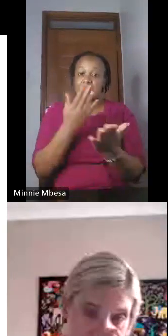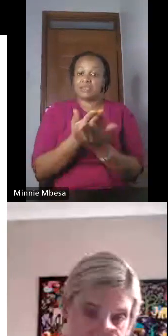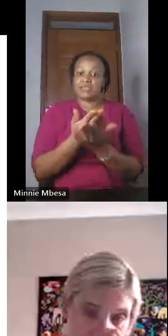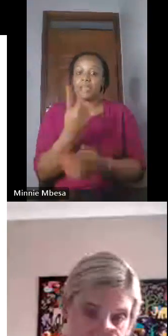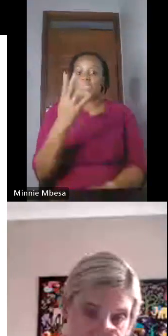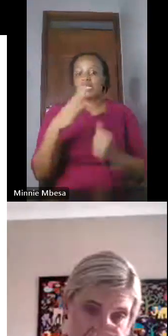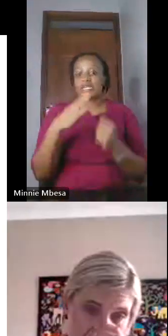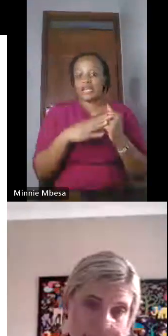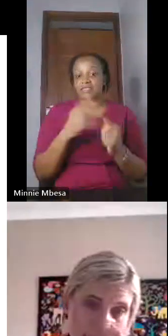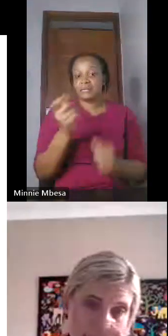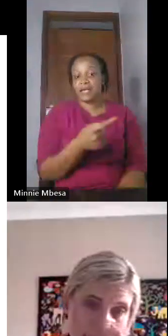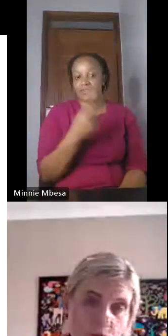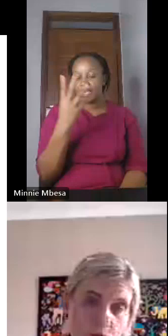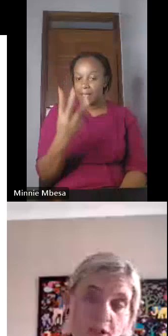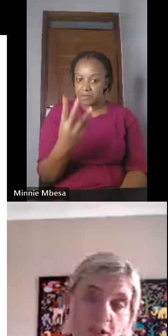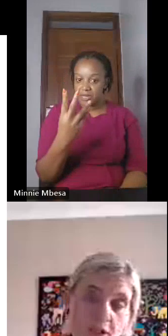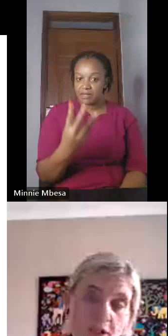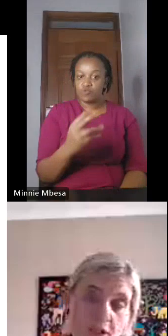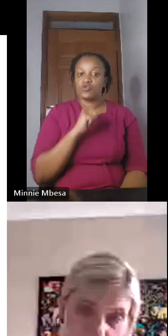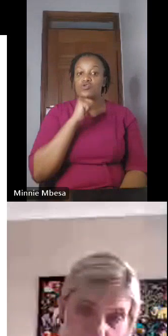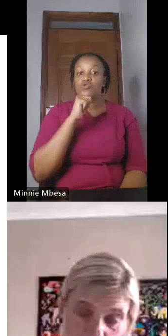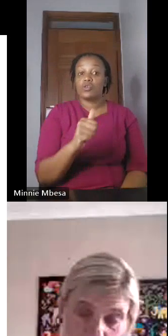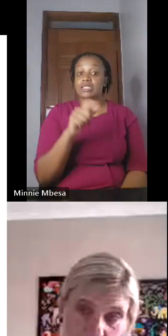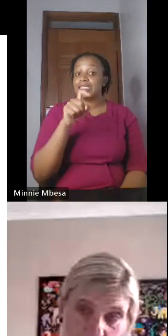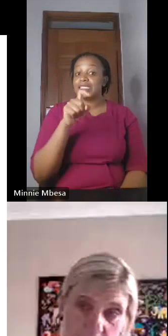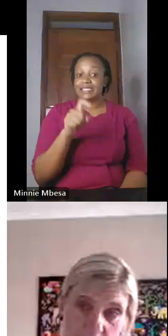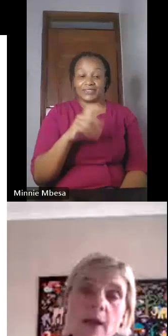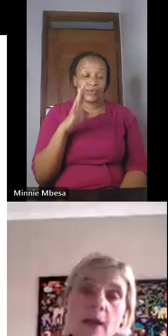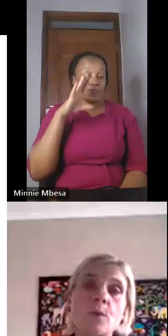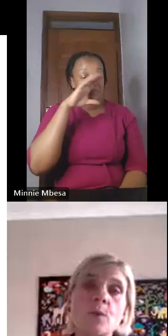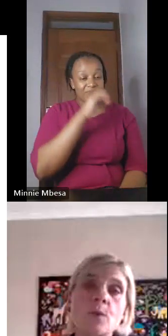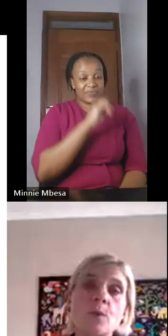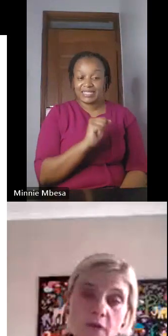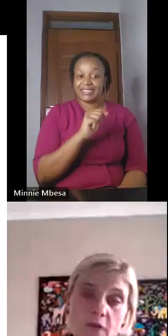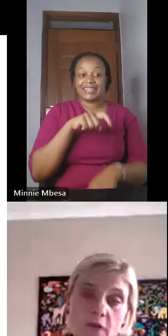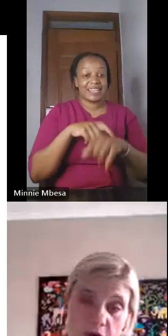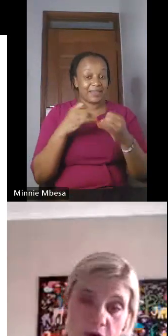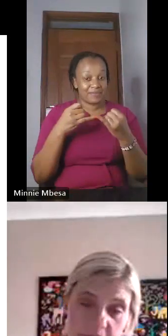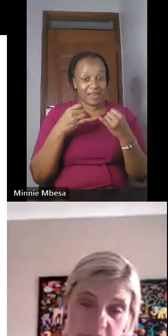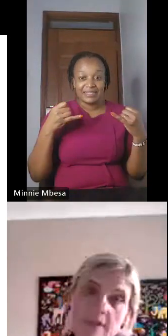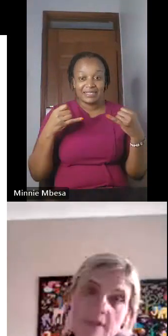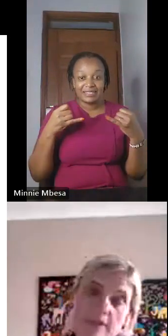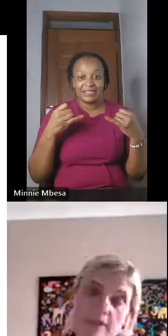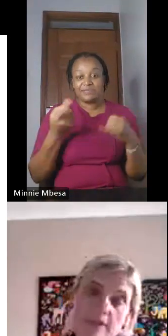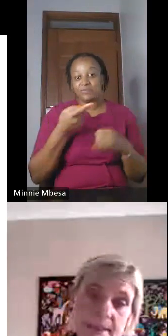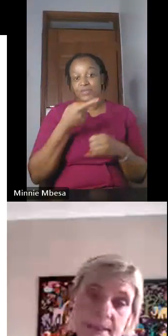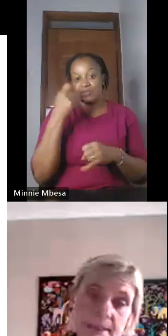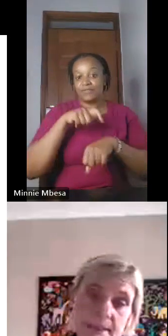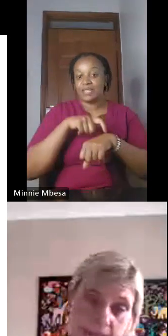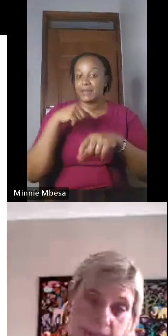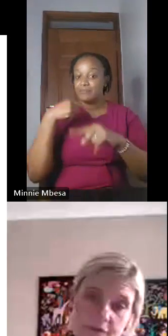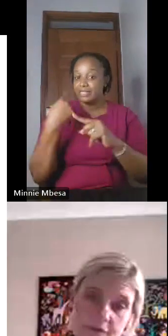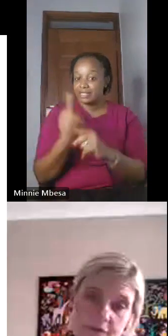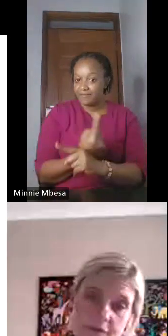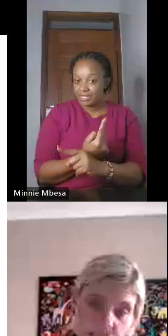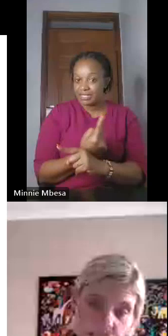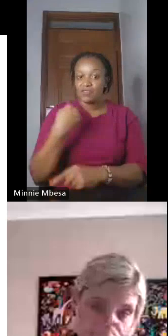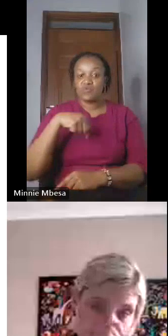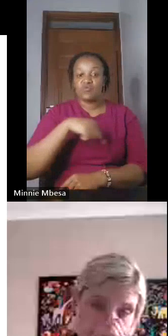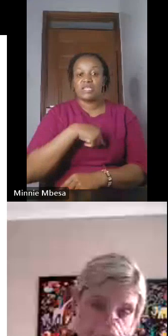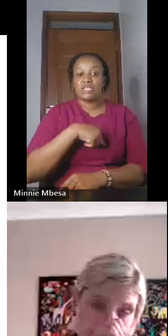to miss the deadline because of the time zone differences. We are not able to submit any of